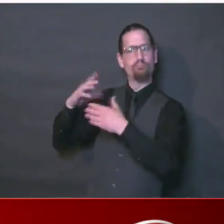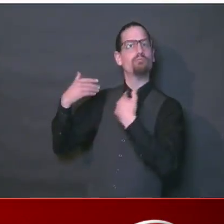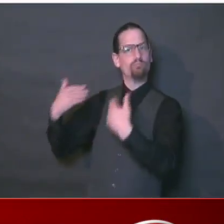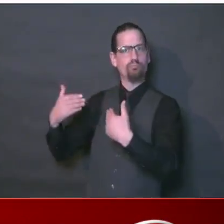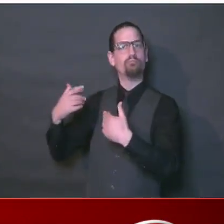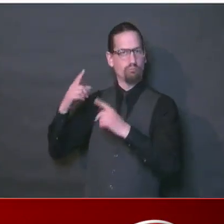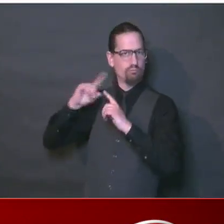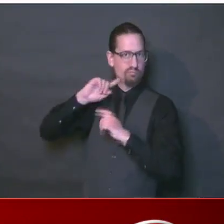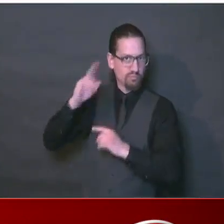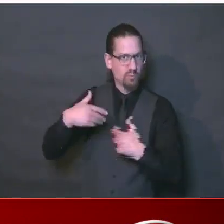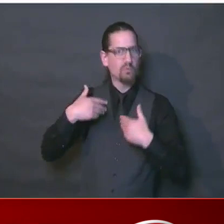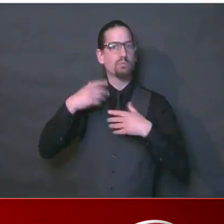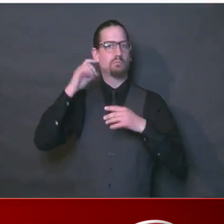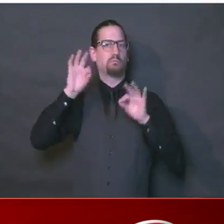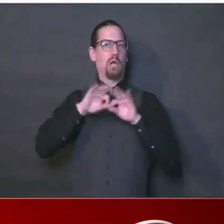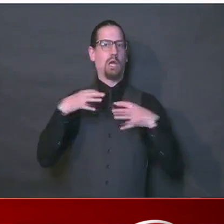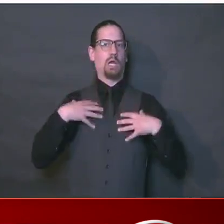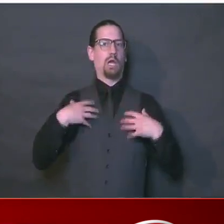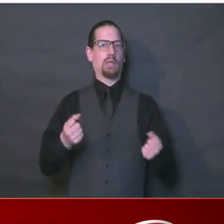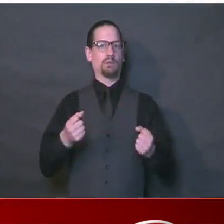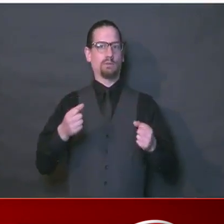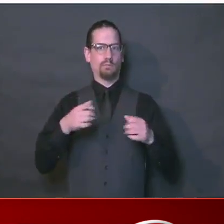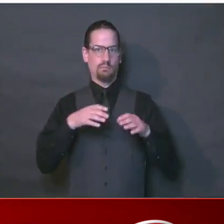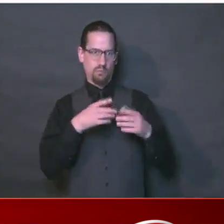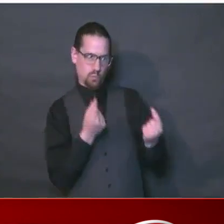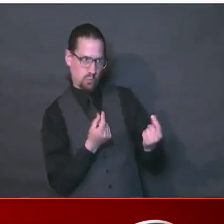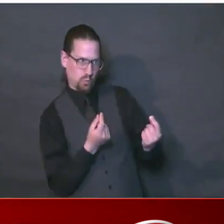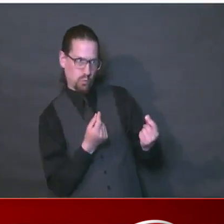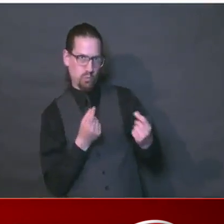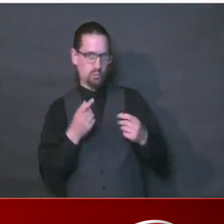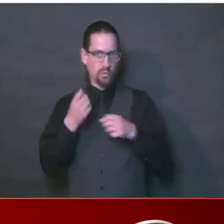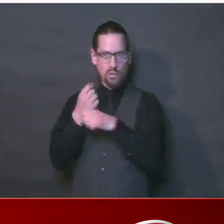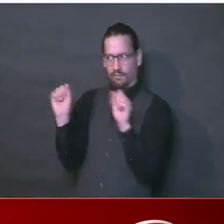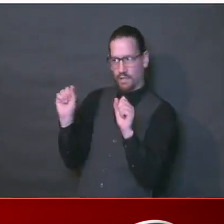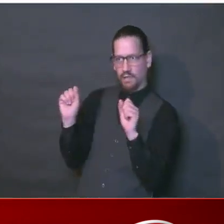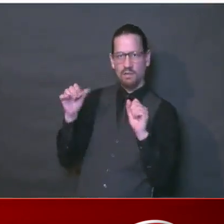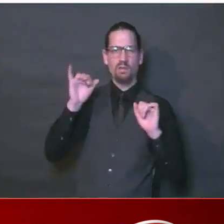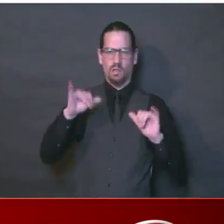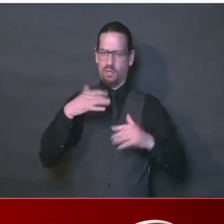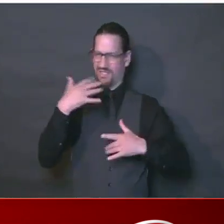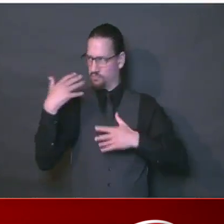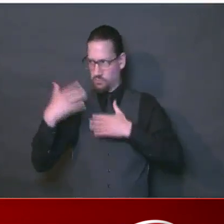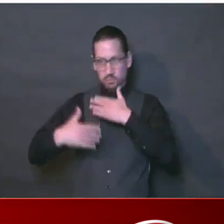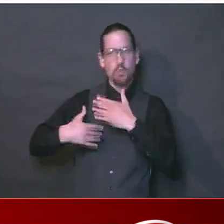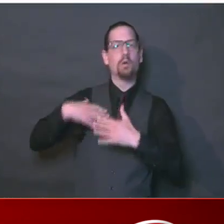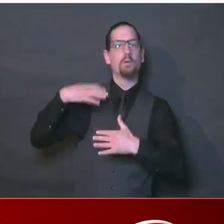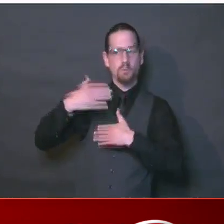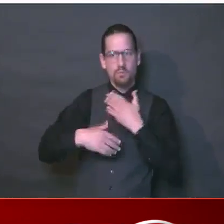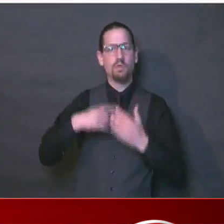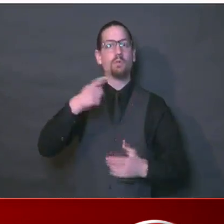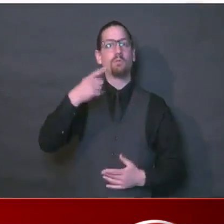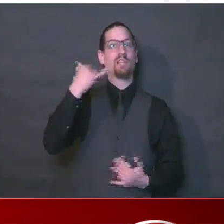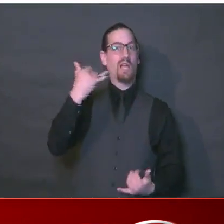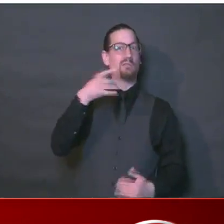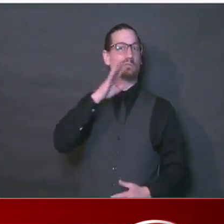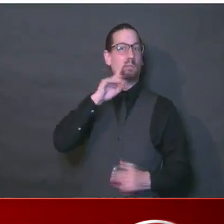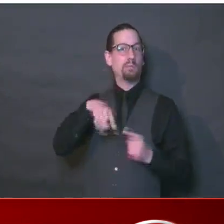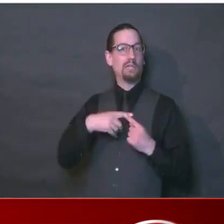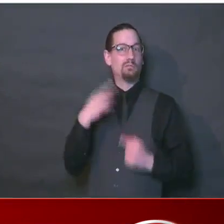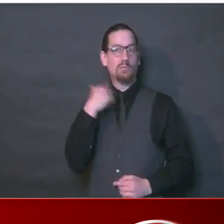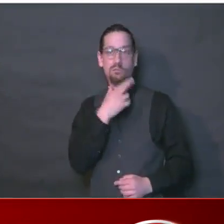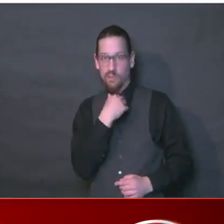restaurants. What underlies our guidance for restaurants and for people who will be eating outdoors at restaurants are the